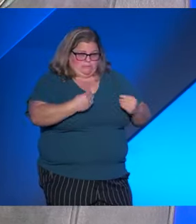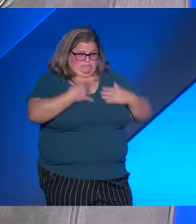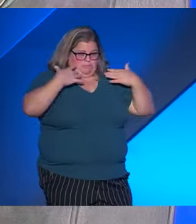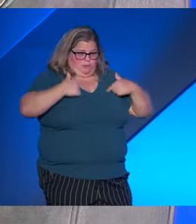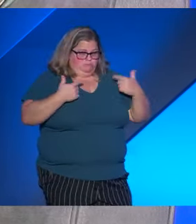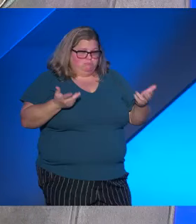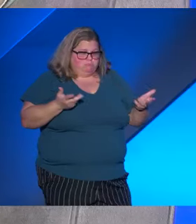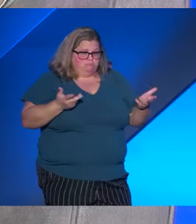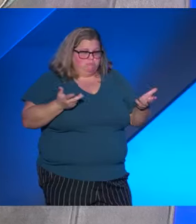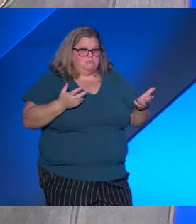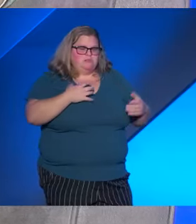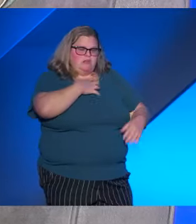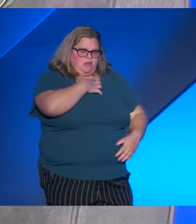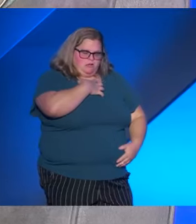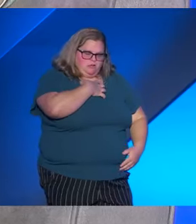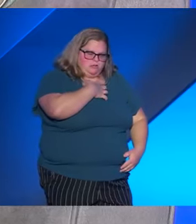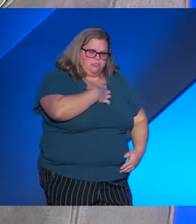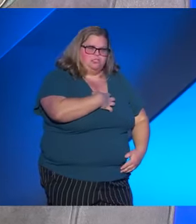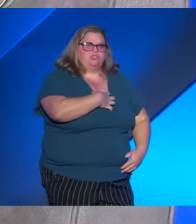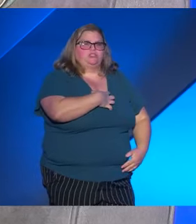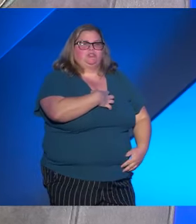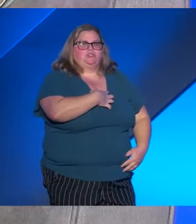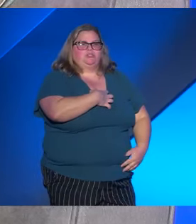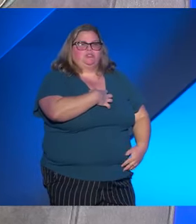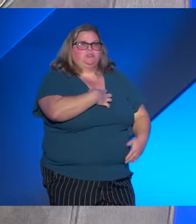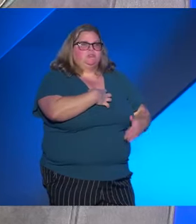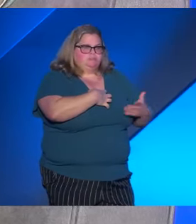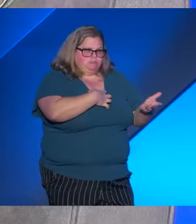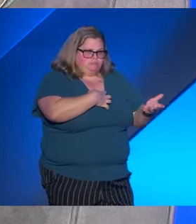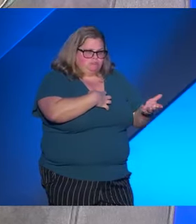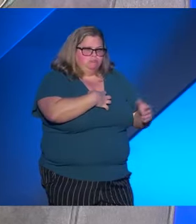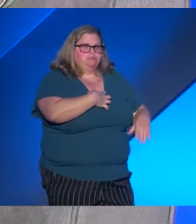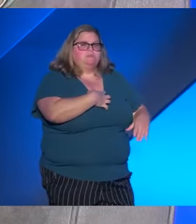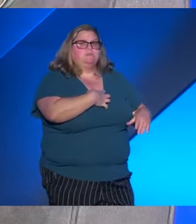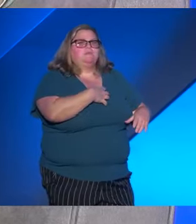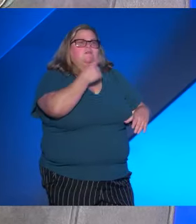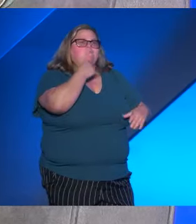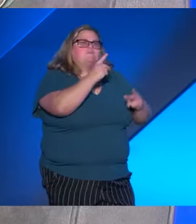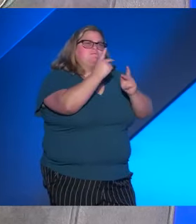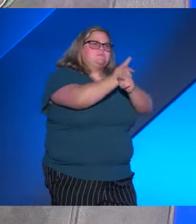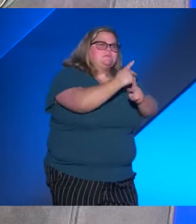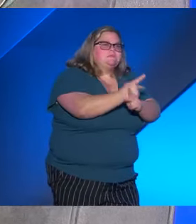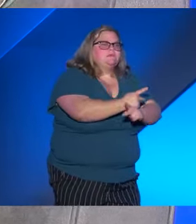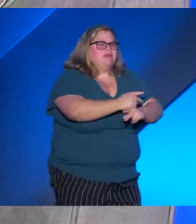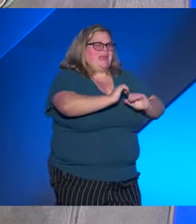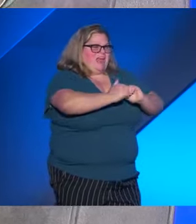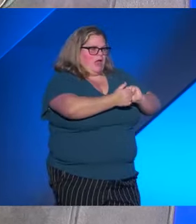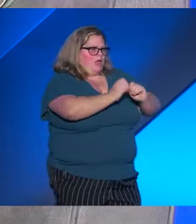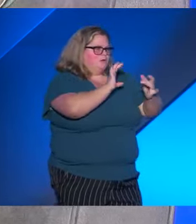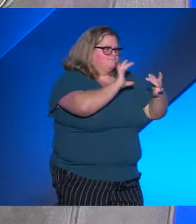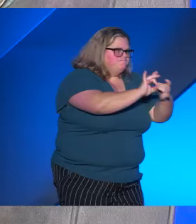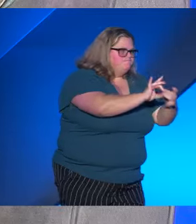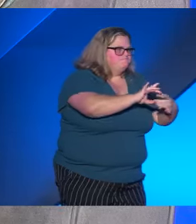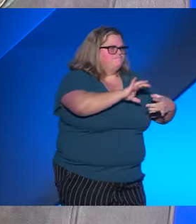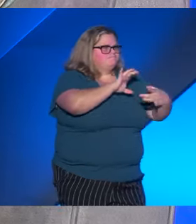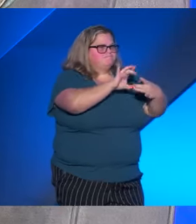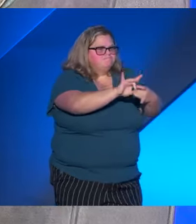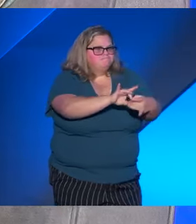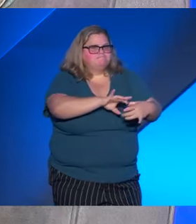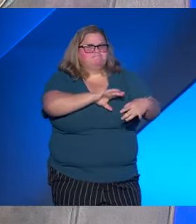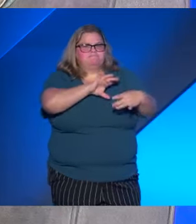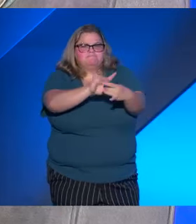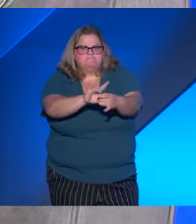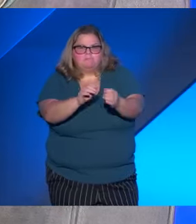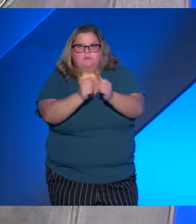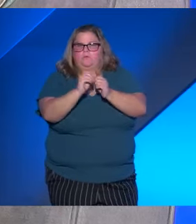is that hunger to figure out how to build connections with people in